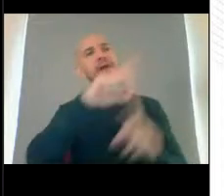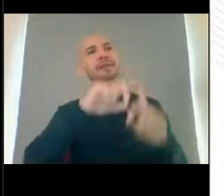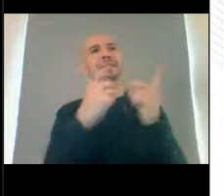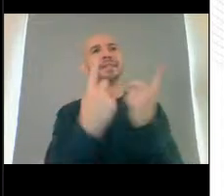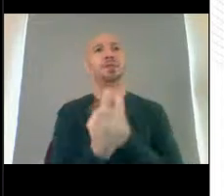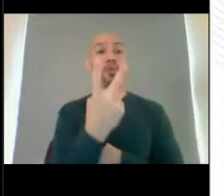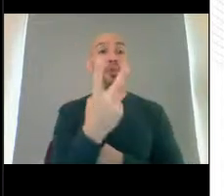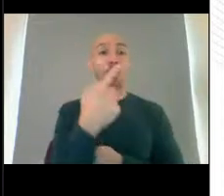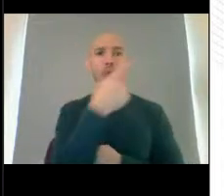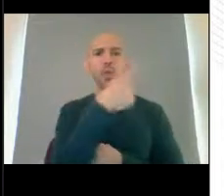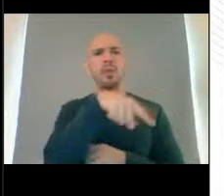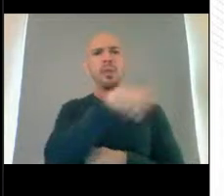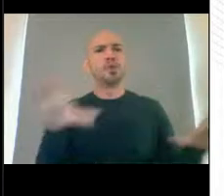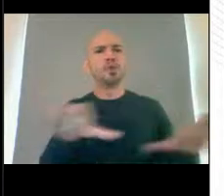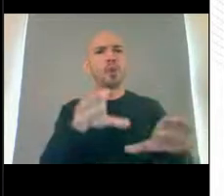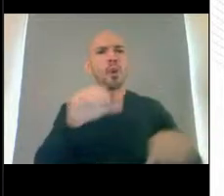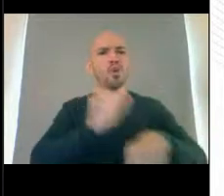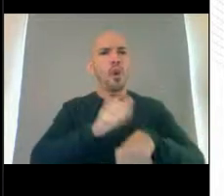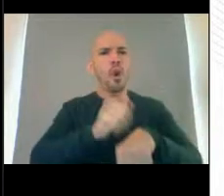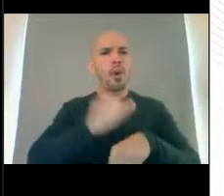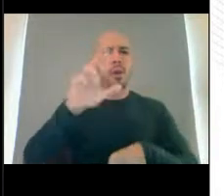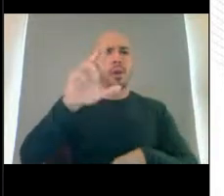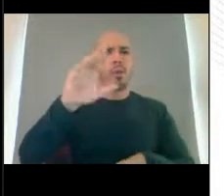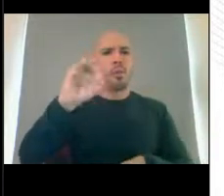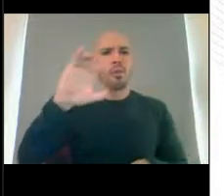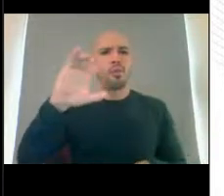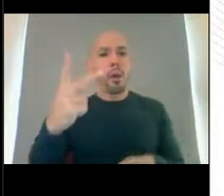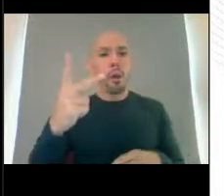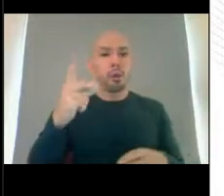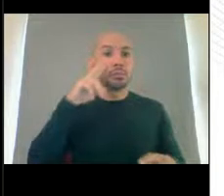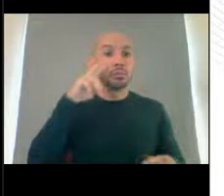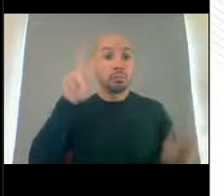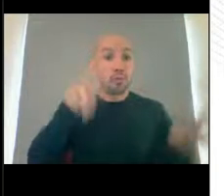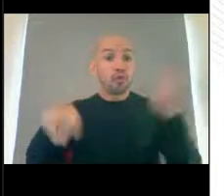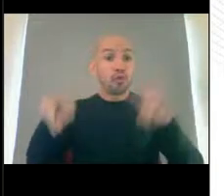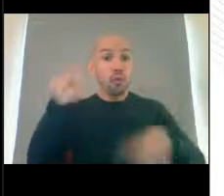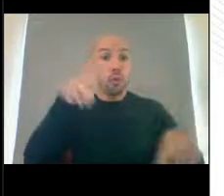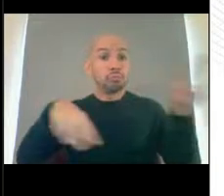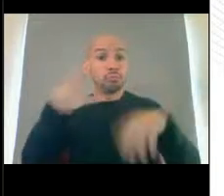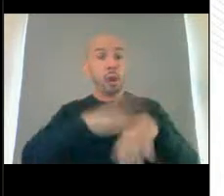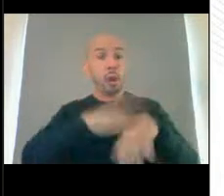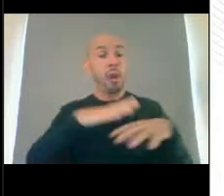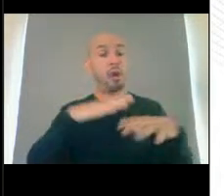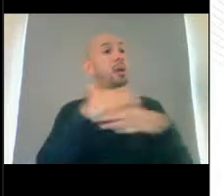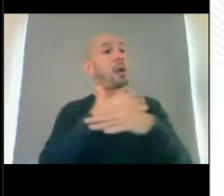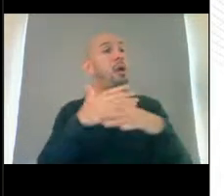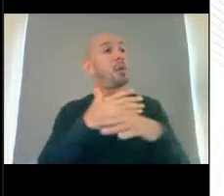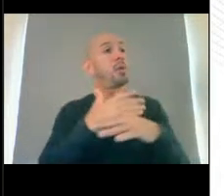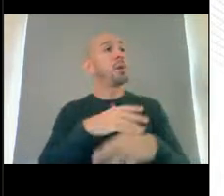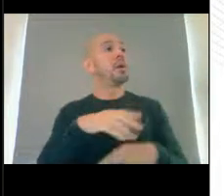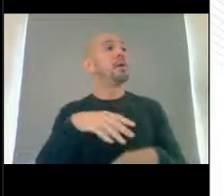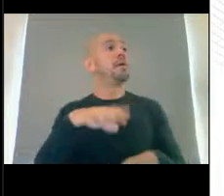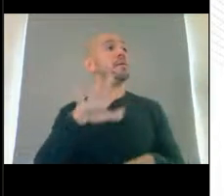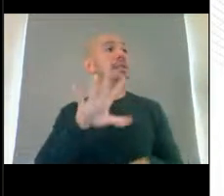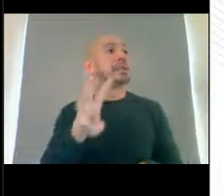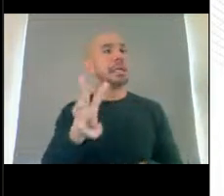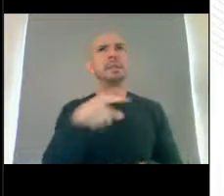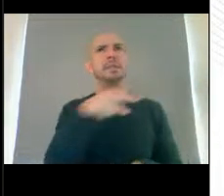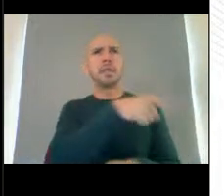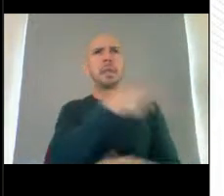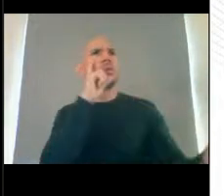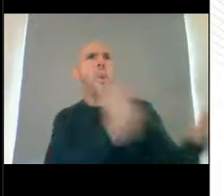state route 263 and um you know they noticed as they were doing that that you know something